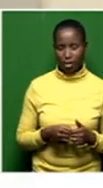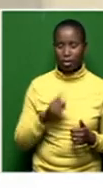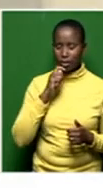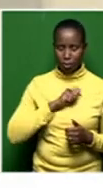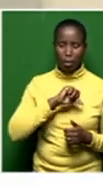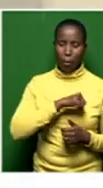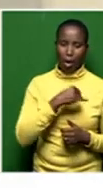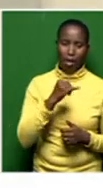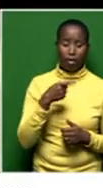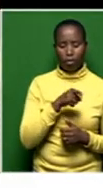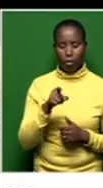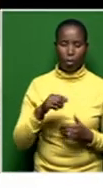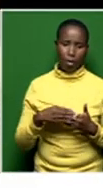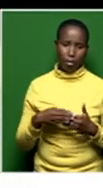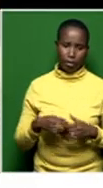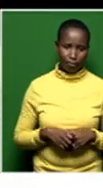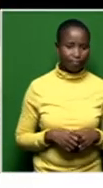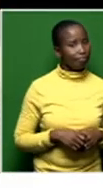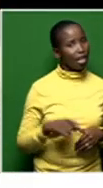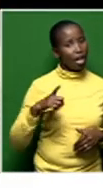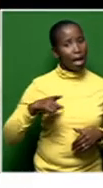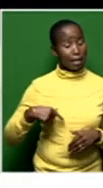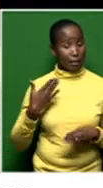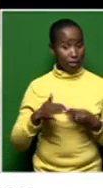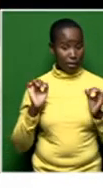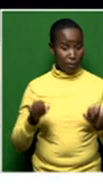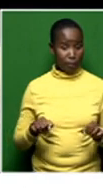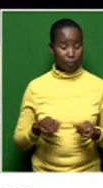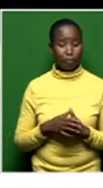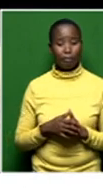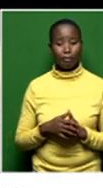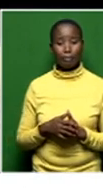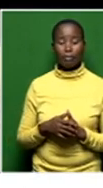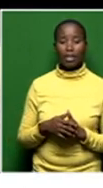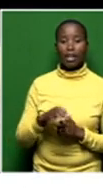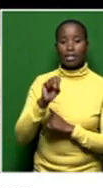painful for our members. Ladies, we leave it there. SACCA President Zazi